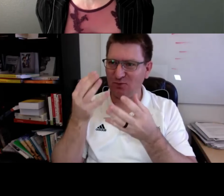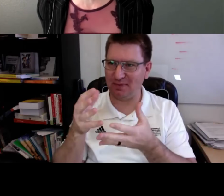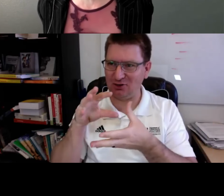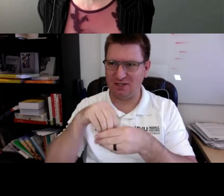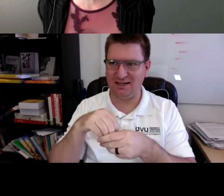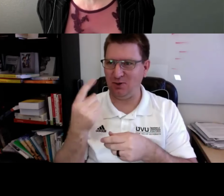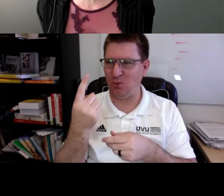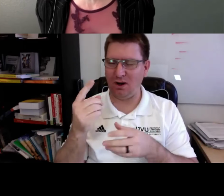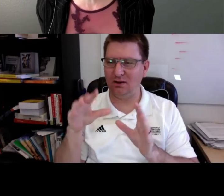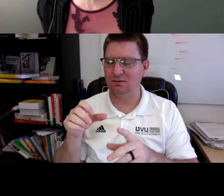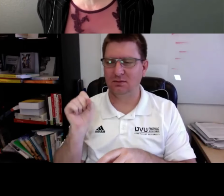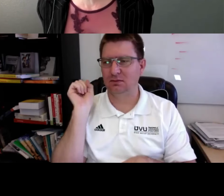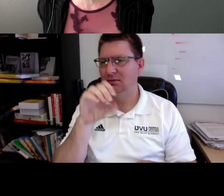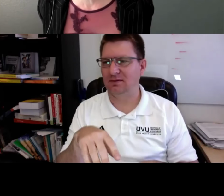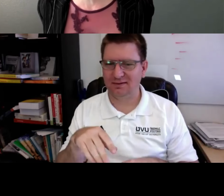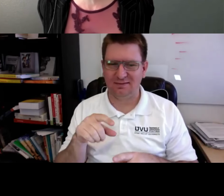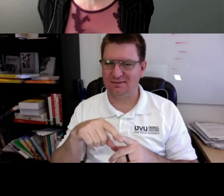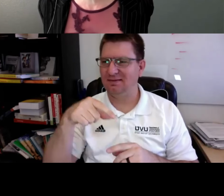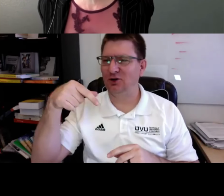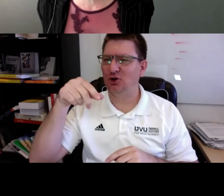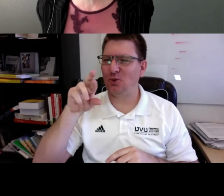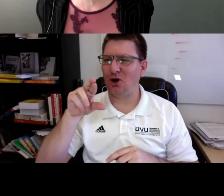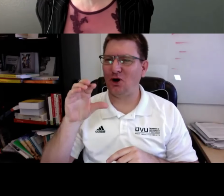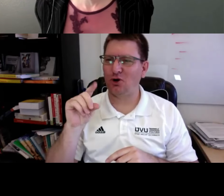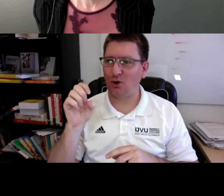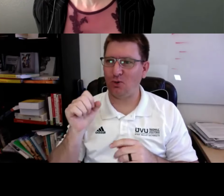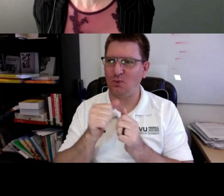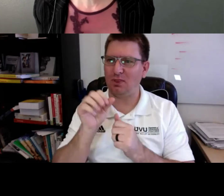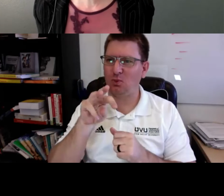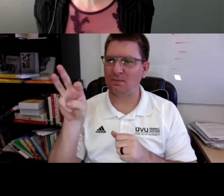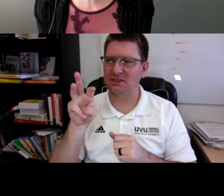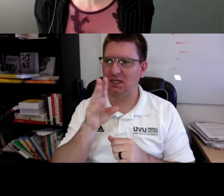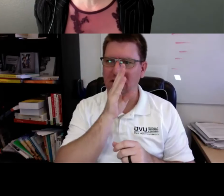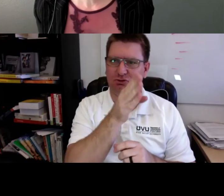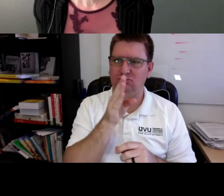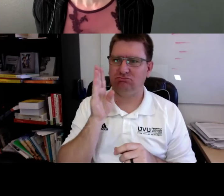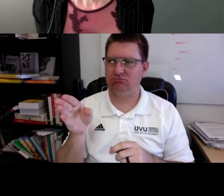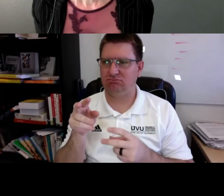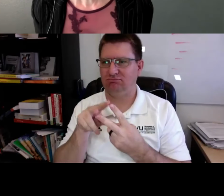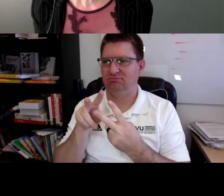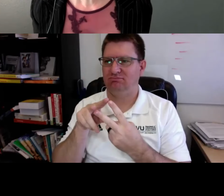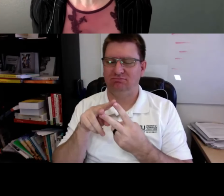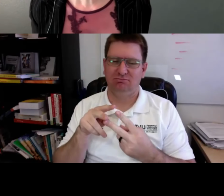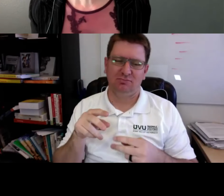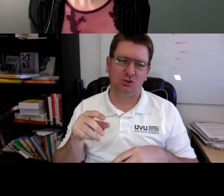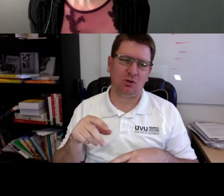just really succinctly give you all this information in just one kind of,